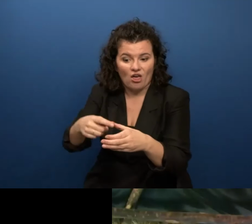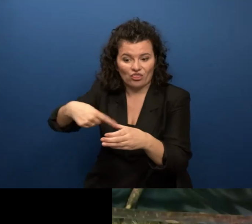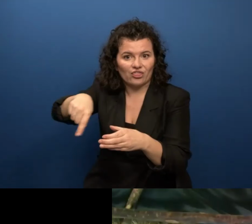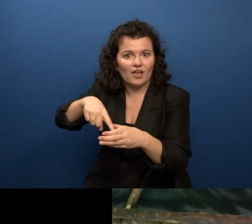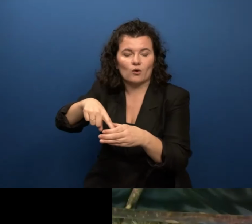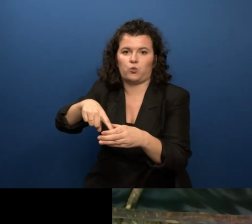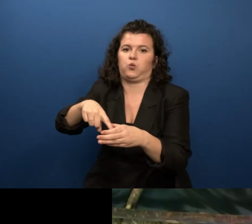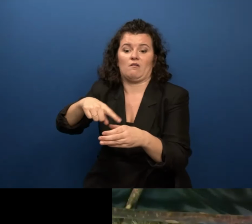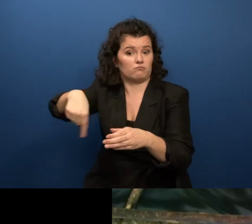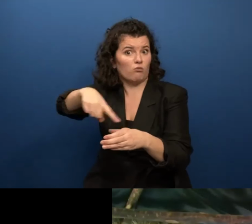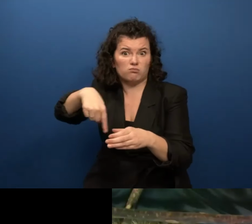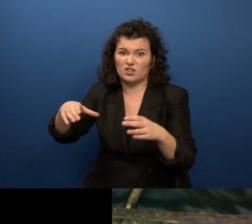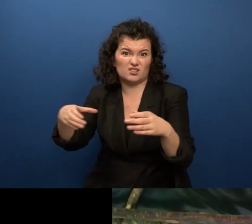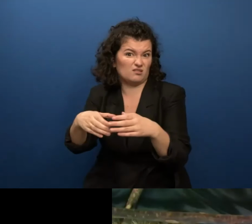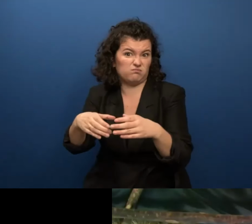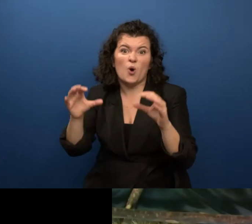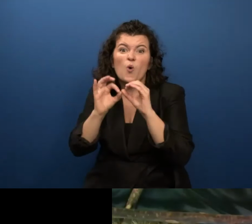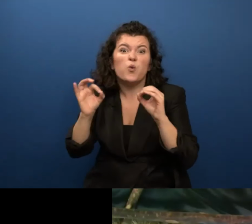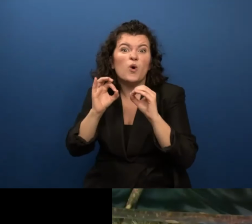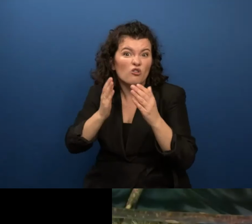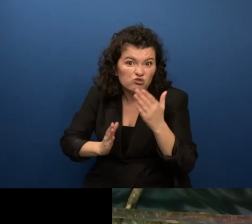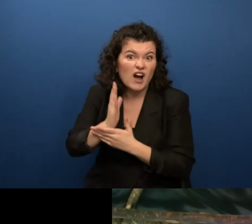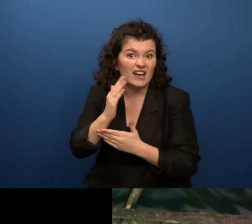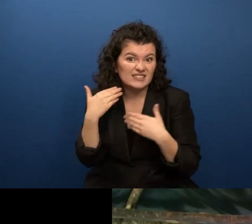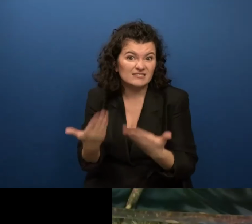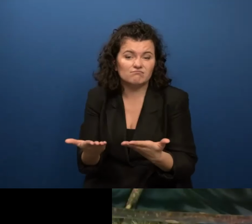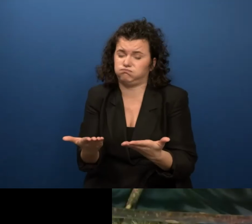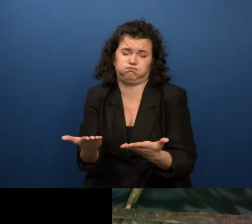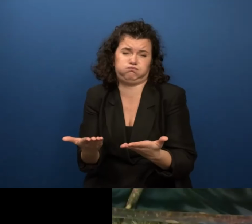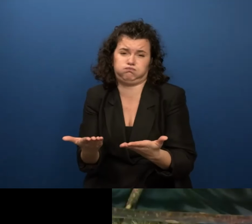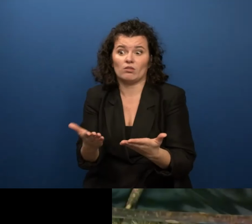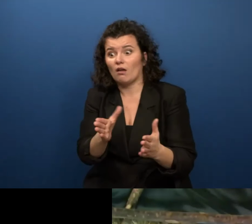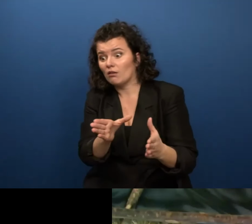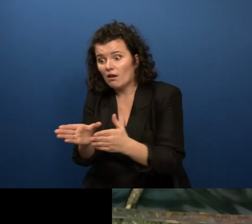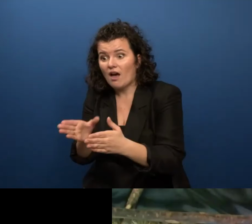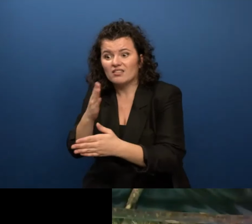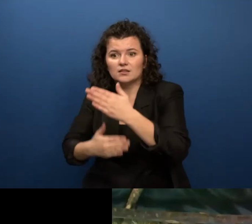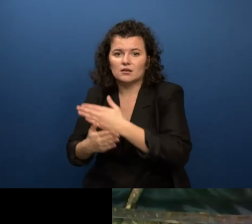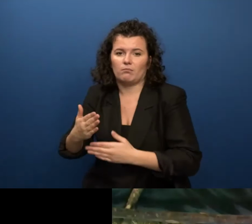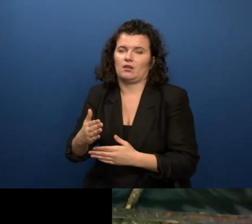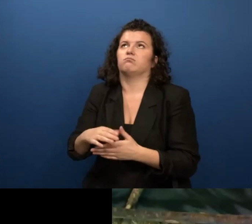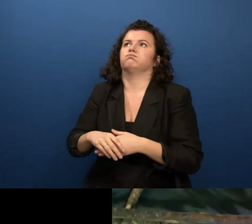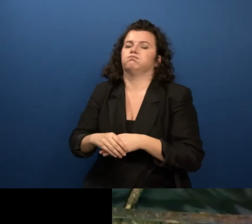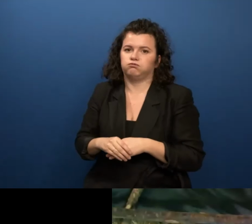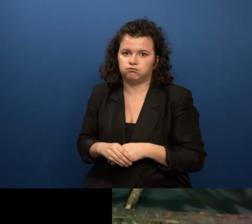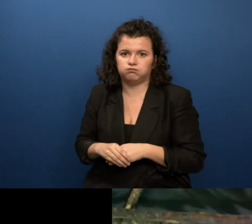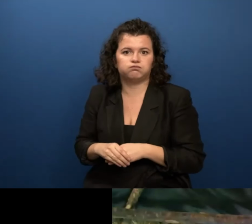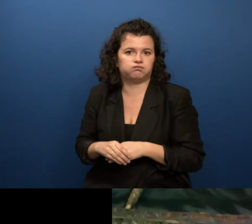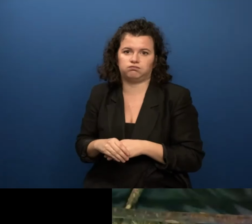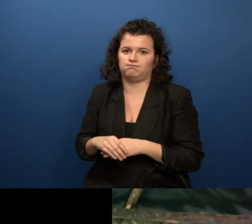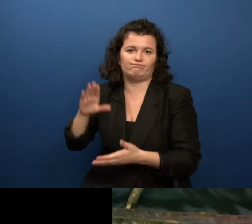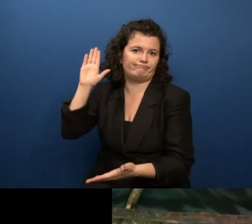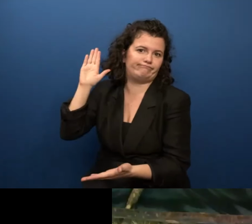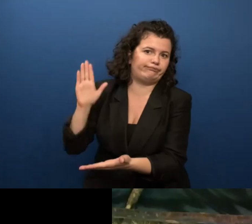their rights. So when a community is neglected, then the same rights for person with disability multiplies. So it